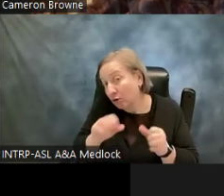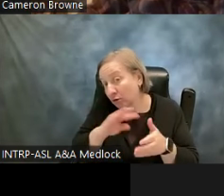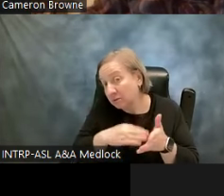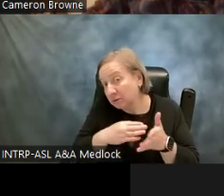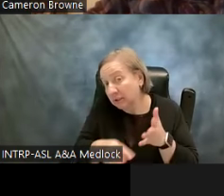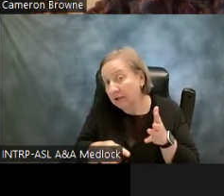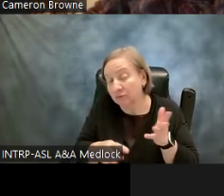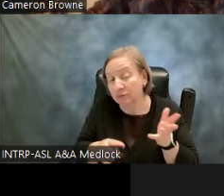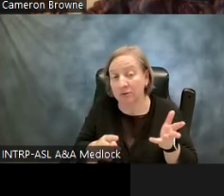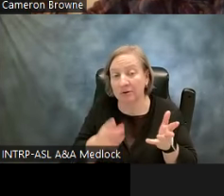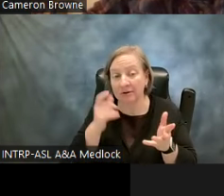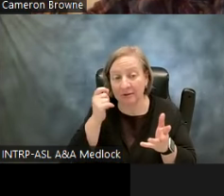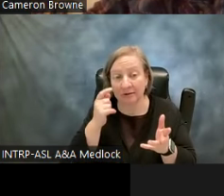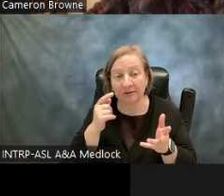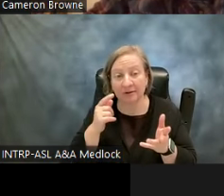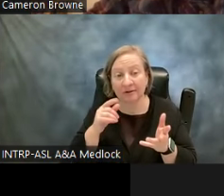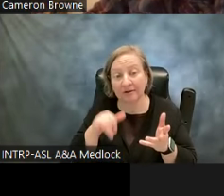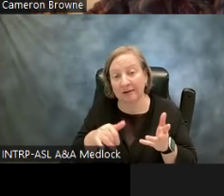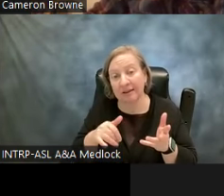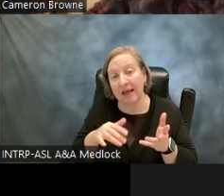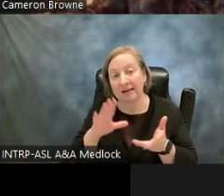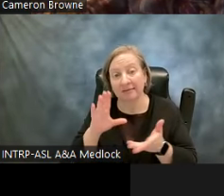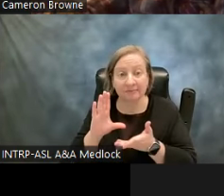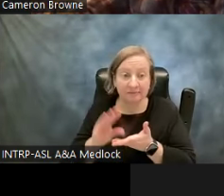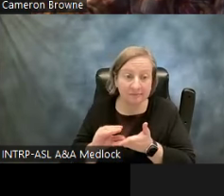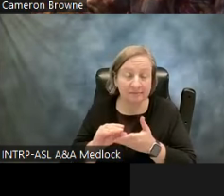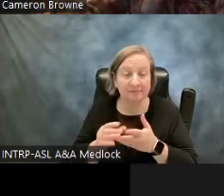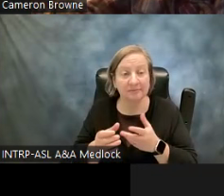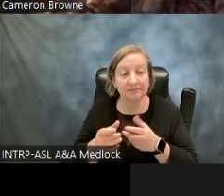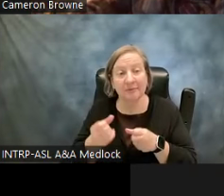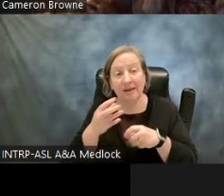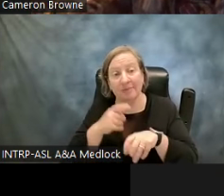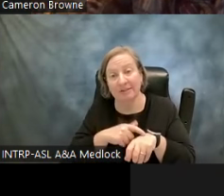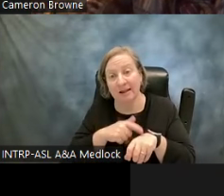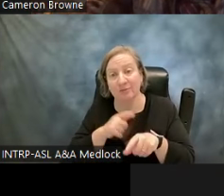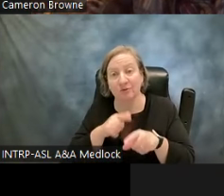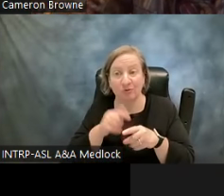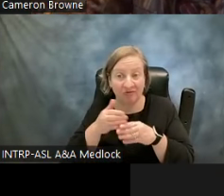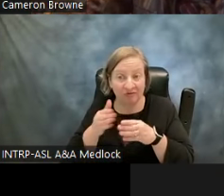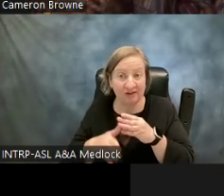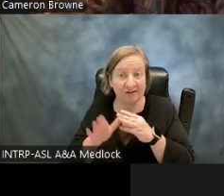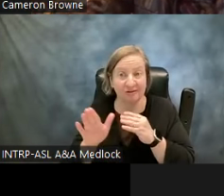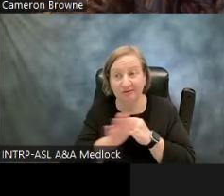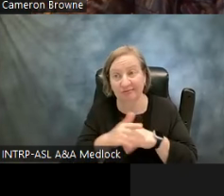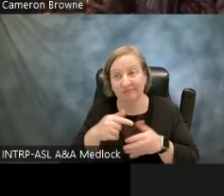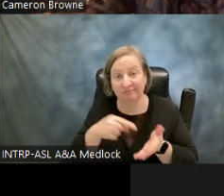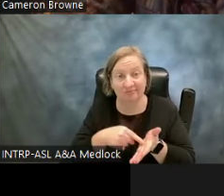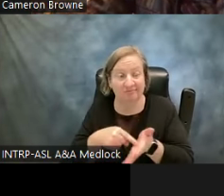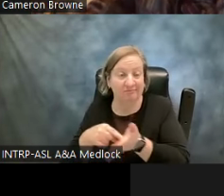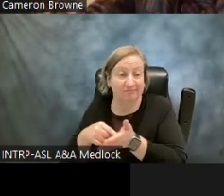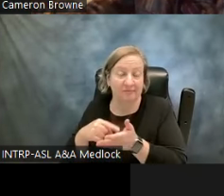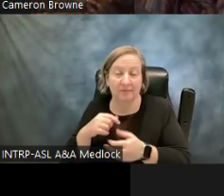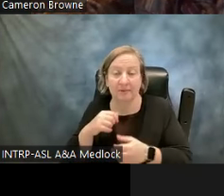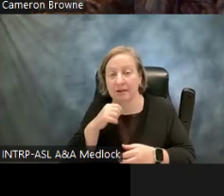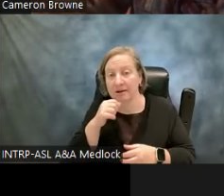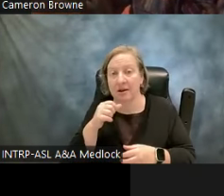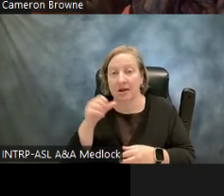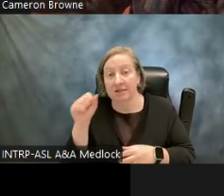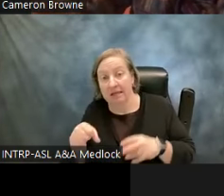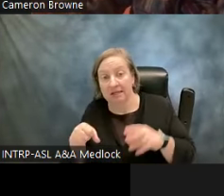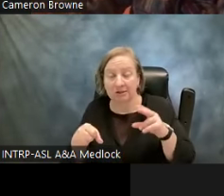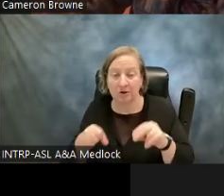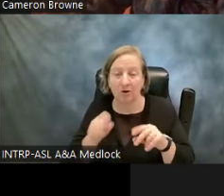That takes away time from the overall ability to meet the commission's deadlines. So It's not an absolute yes or an absolute